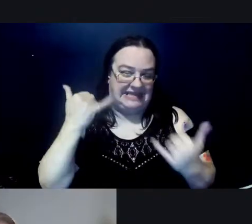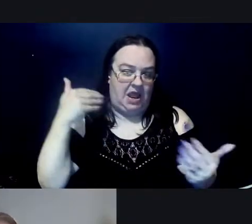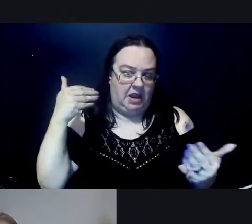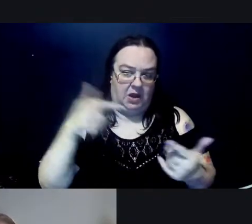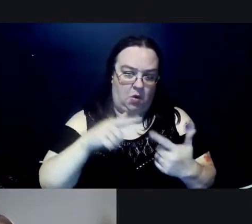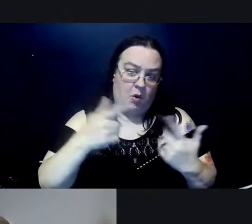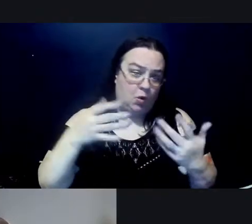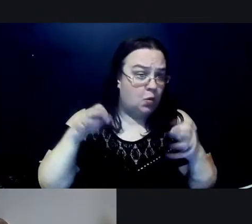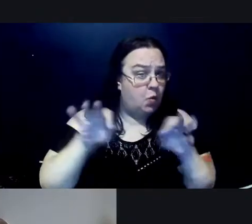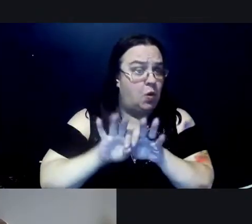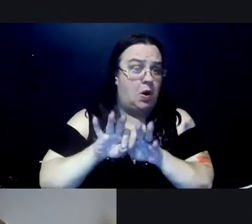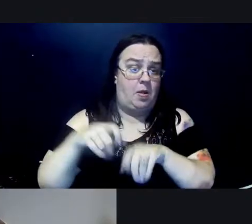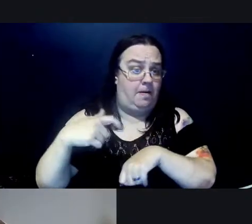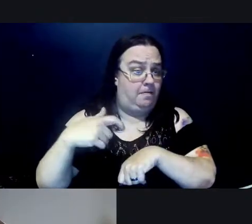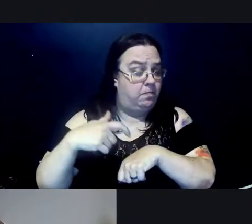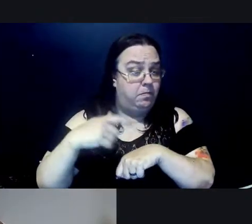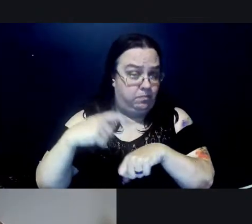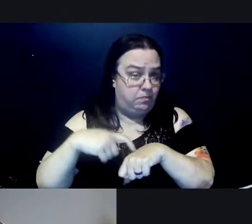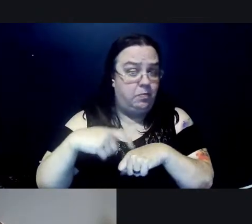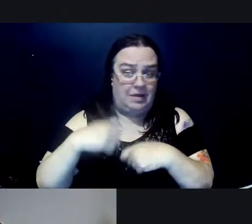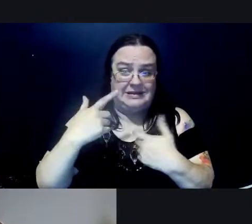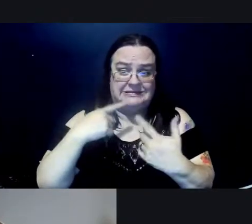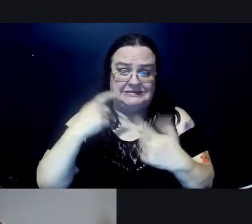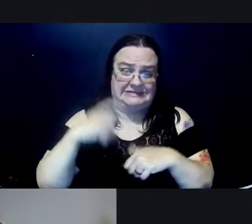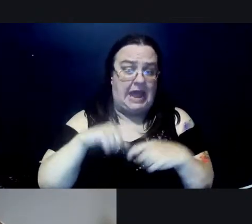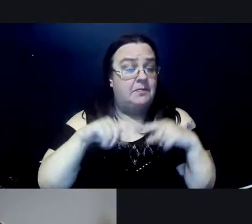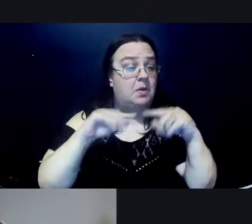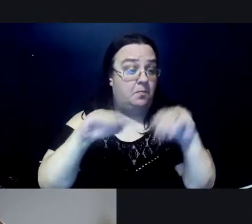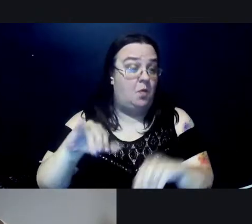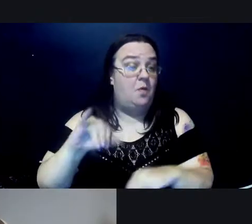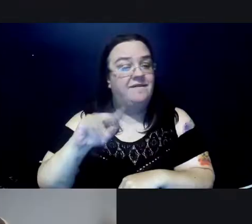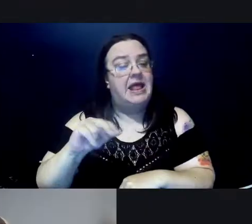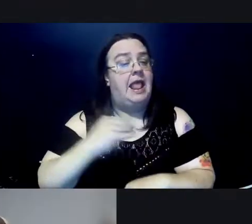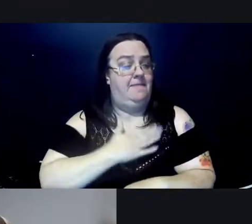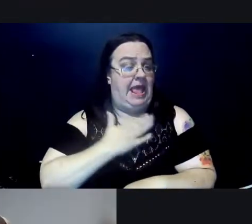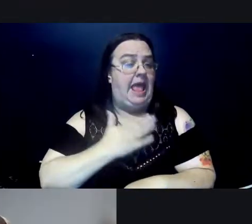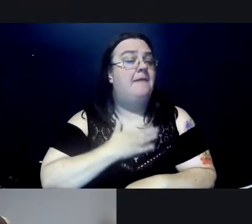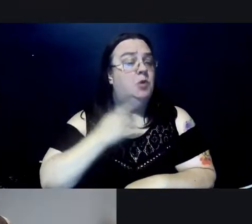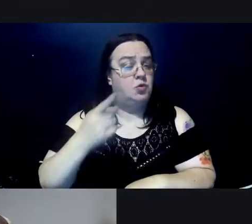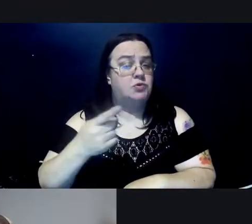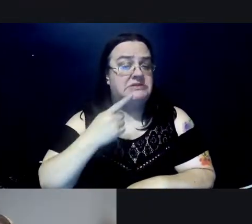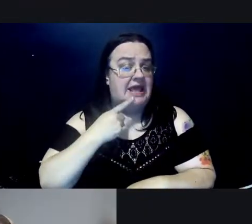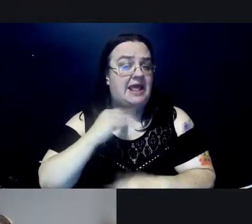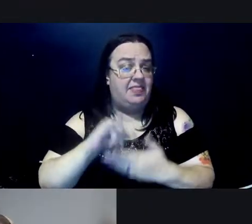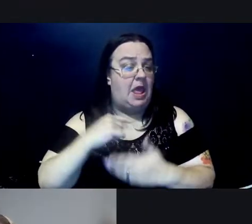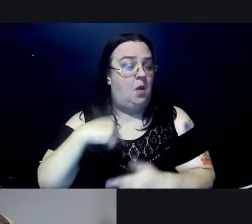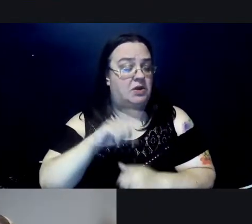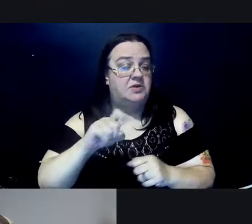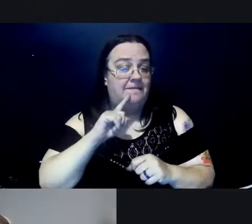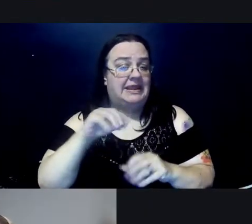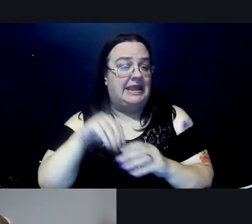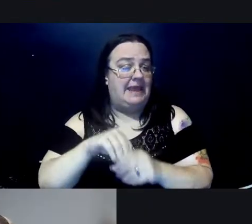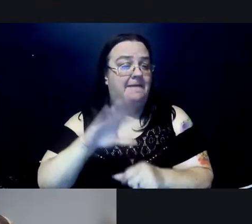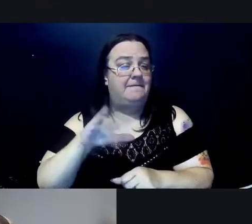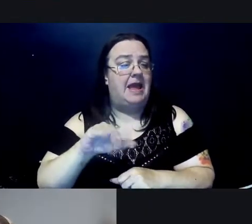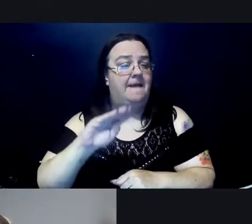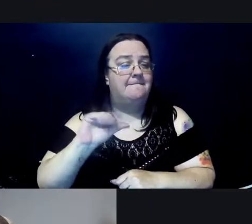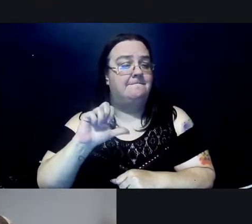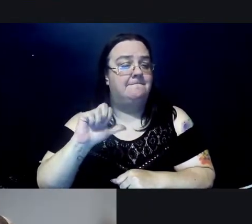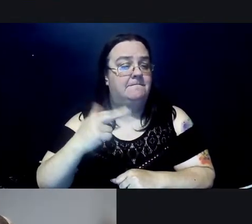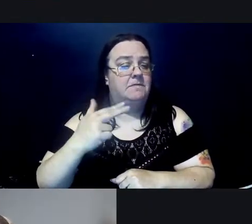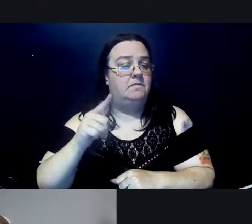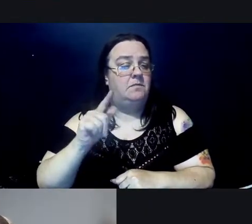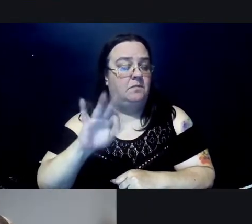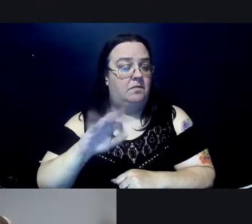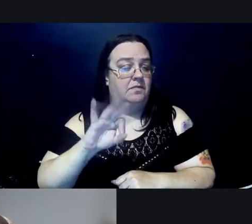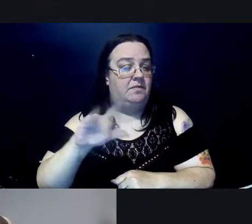in which it's time to move in. And I'm glad that you said that we should be in by March 29th of